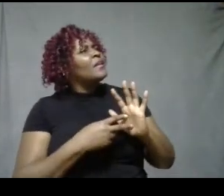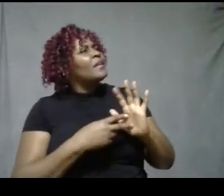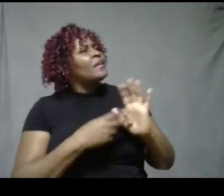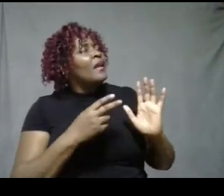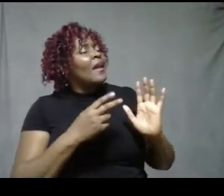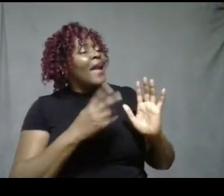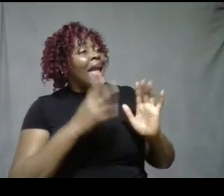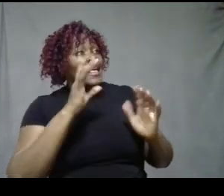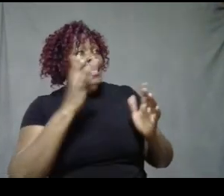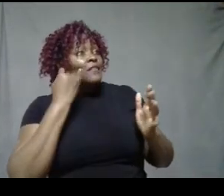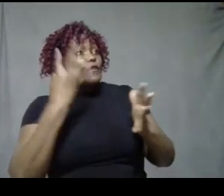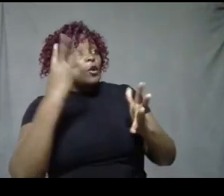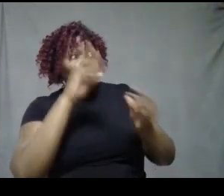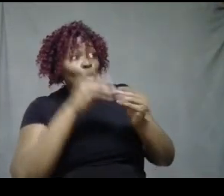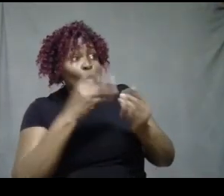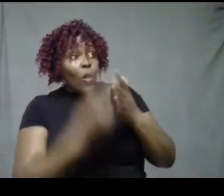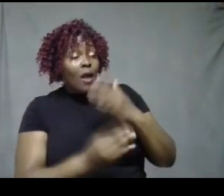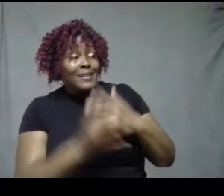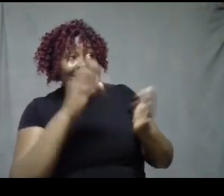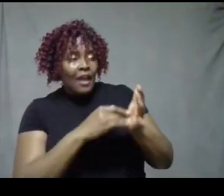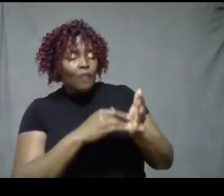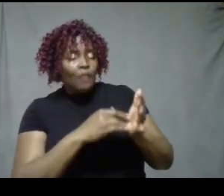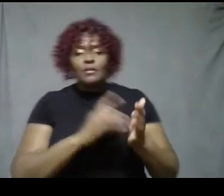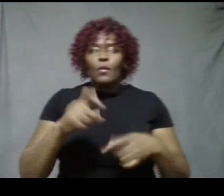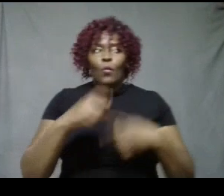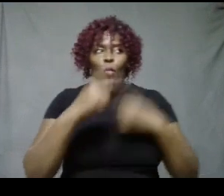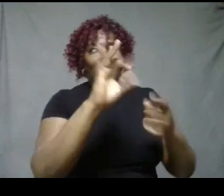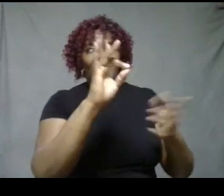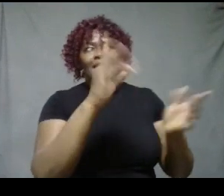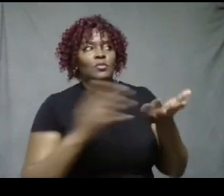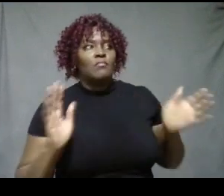That was what I wanted to do. Thank you so much. Of course.